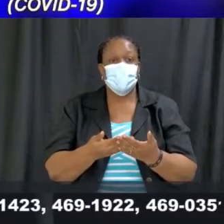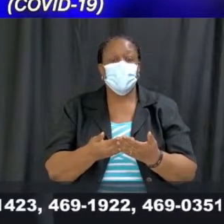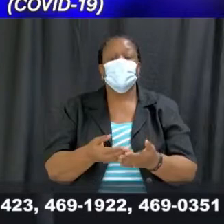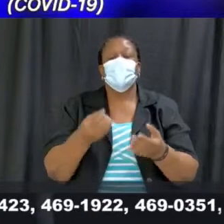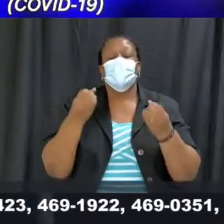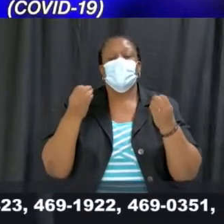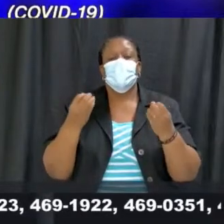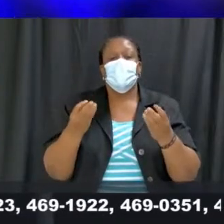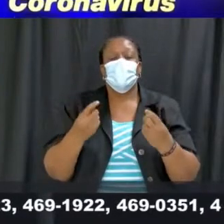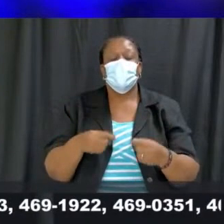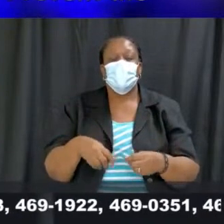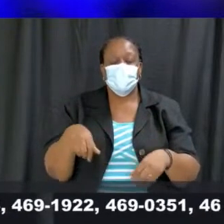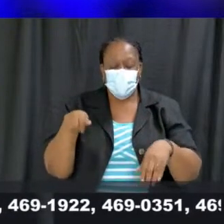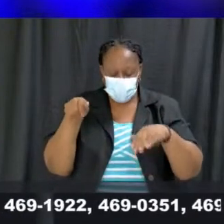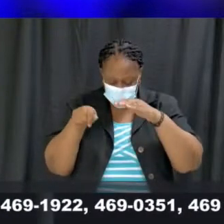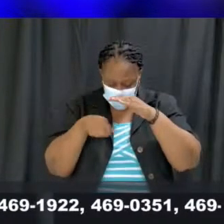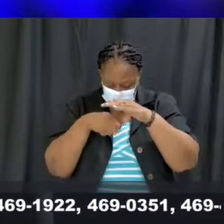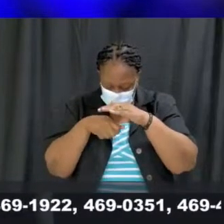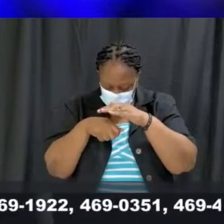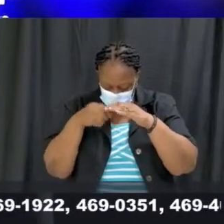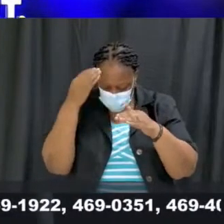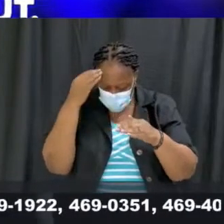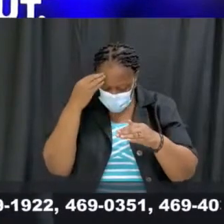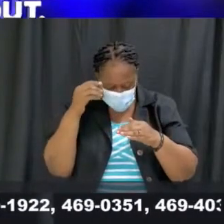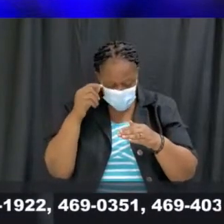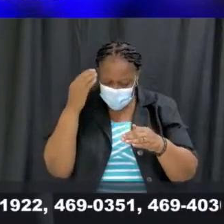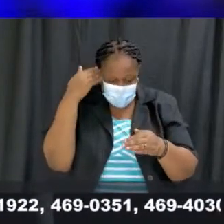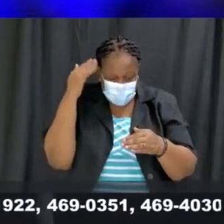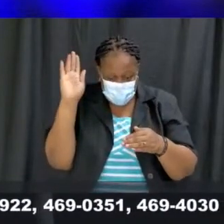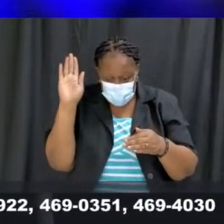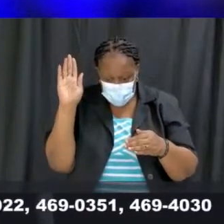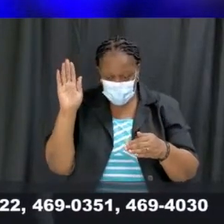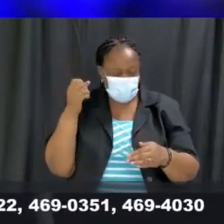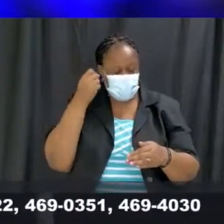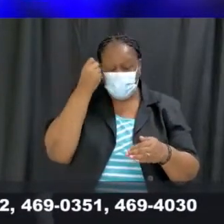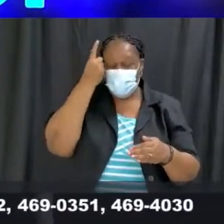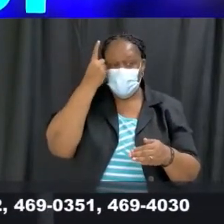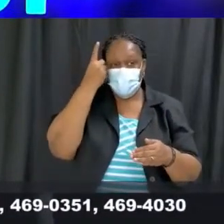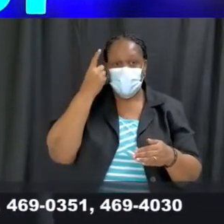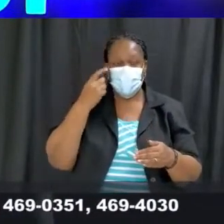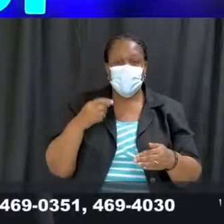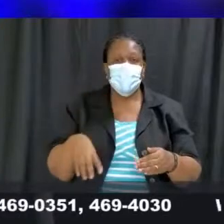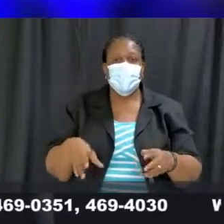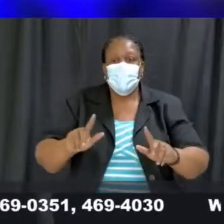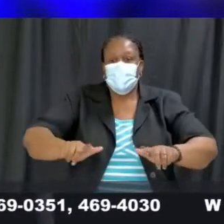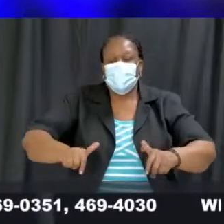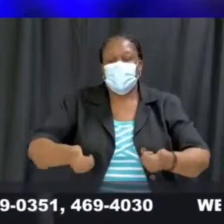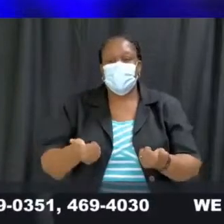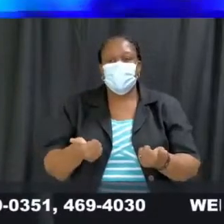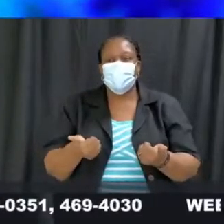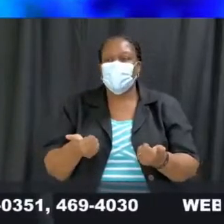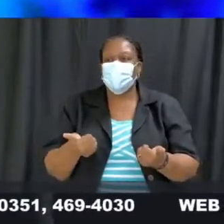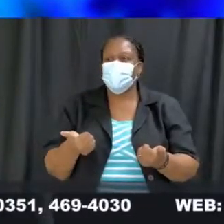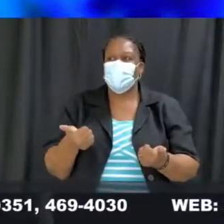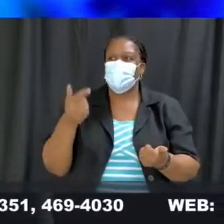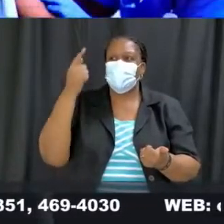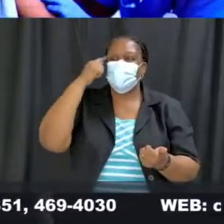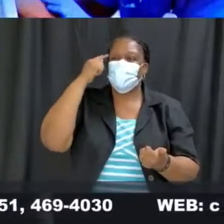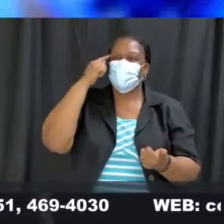ostrich, burying our heads in the sand and living in